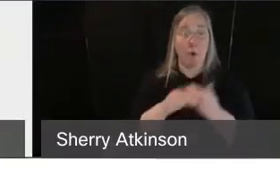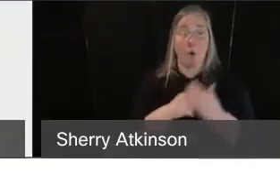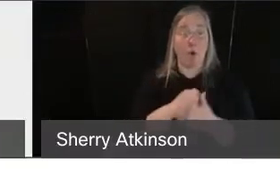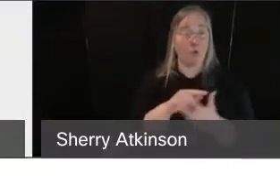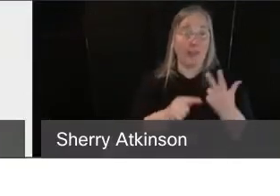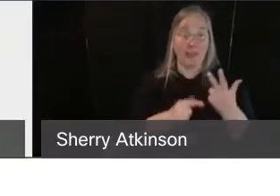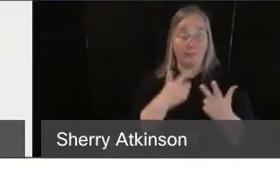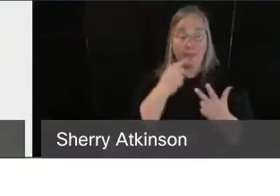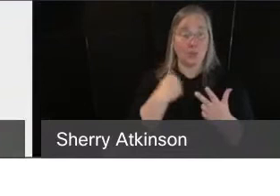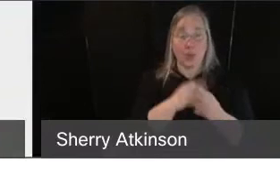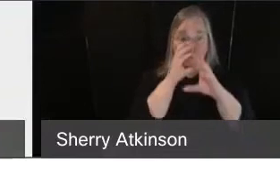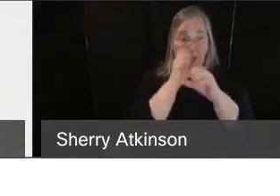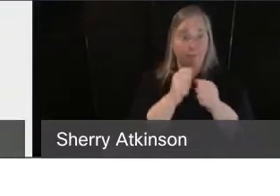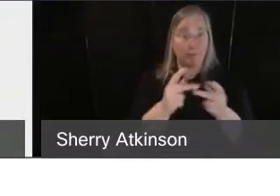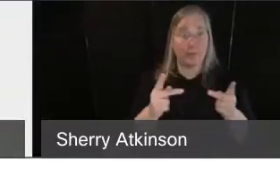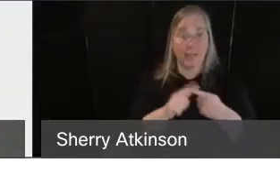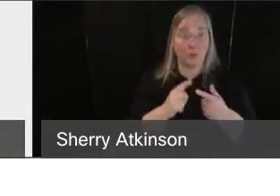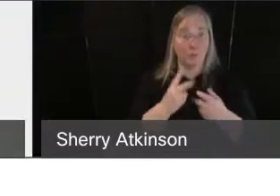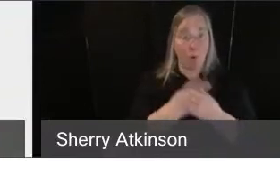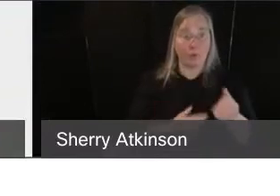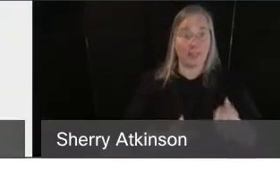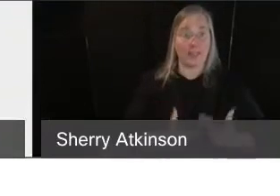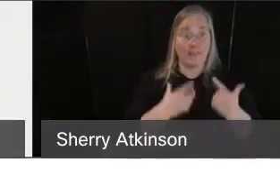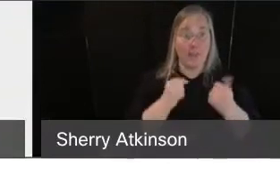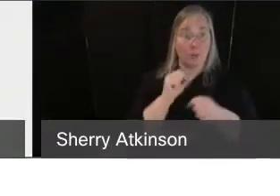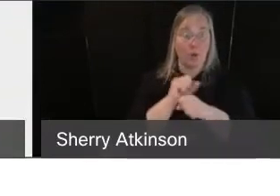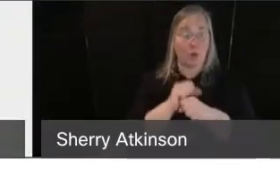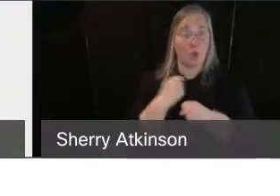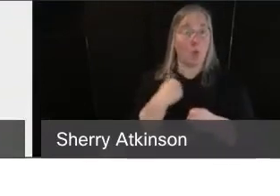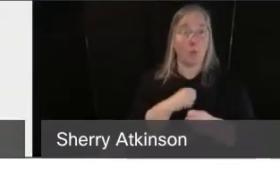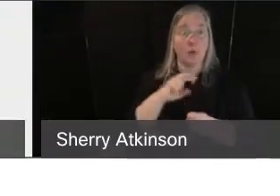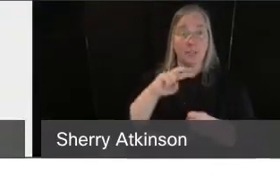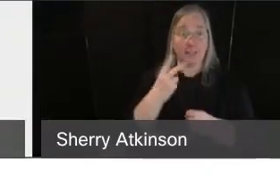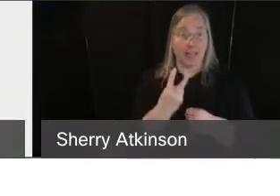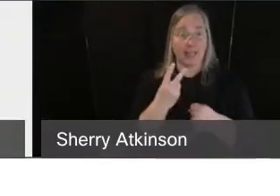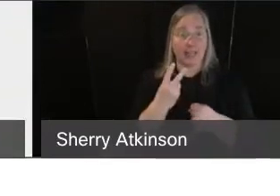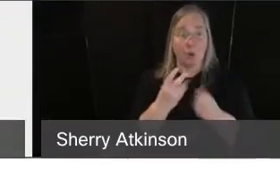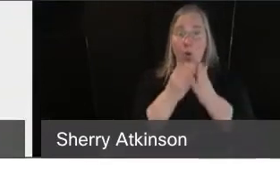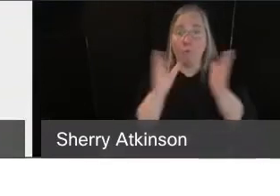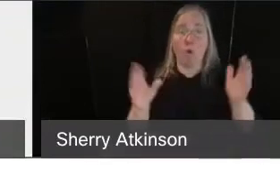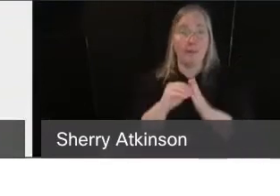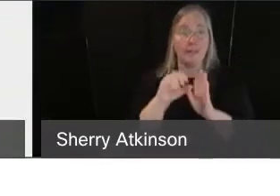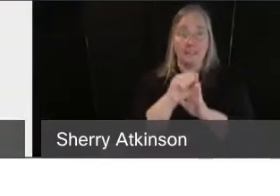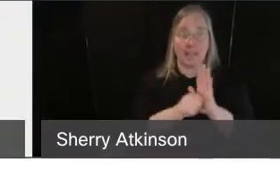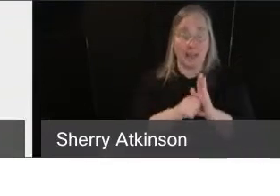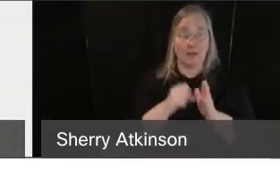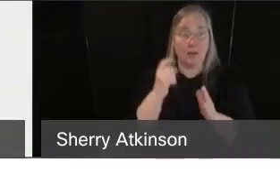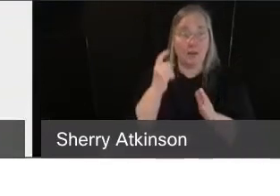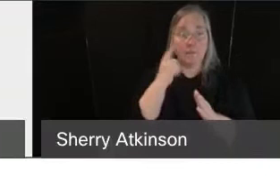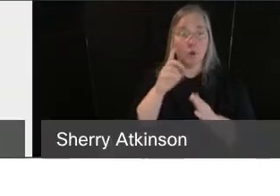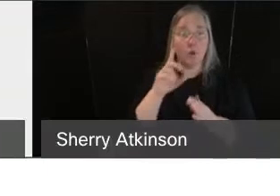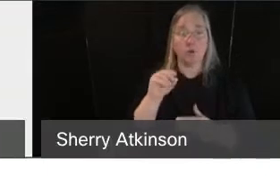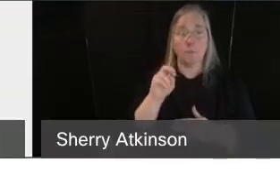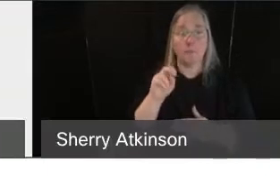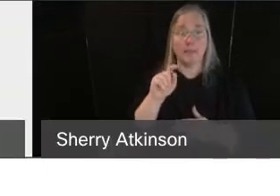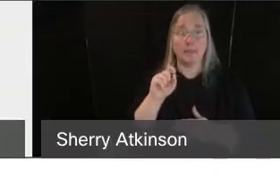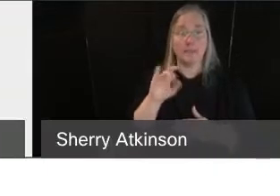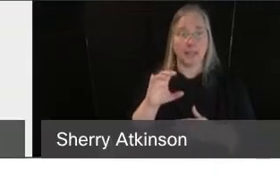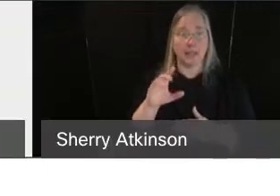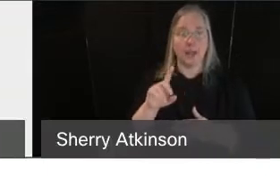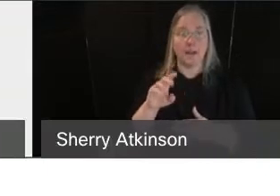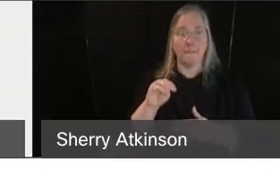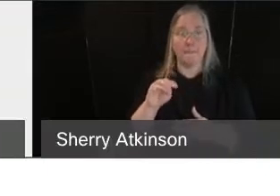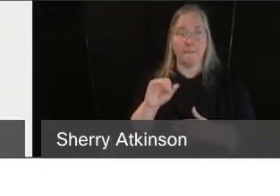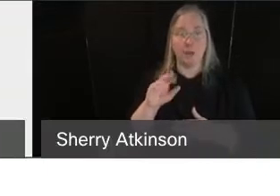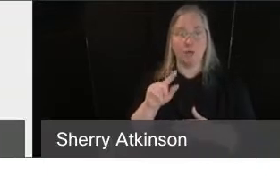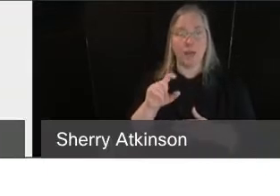and work. So we're second overall in the state in terms of domestic migration. We're only one of 12 jurisdictions in